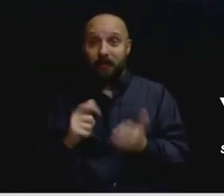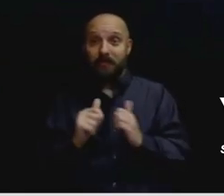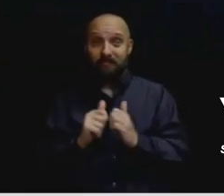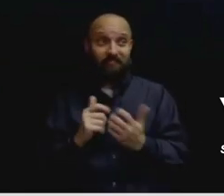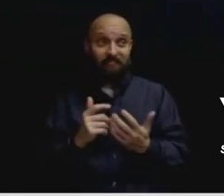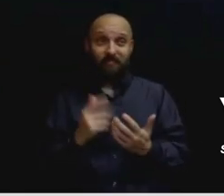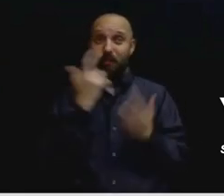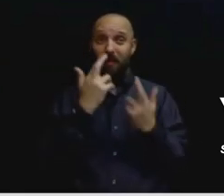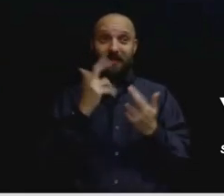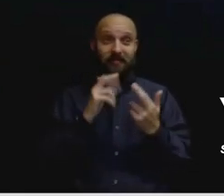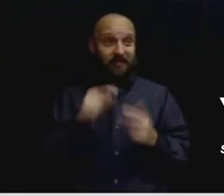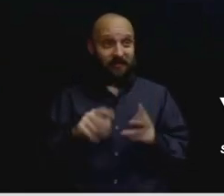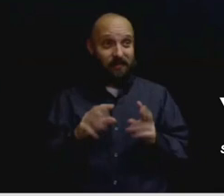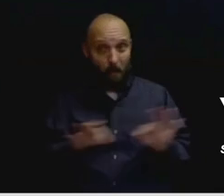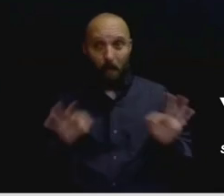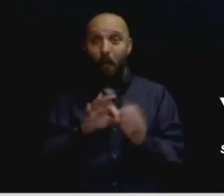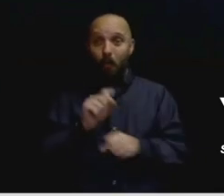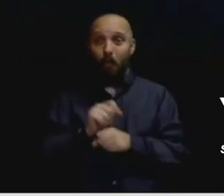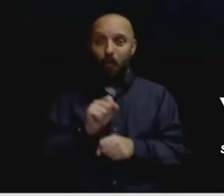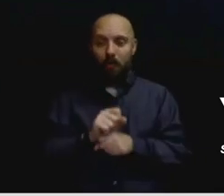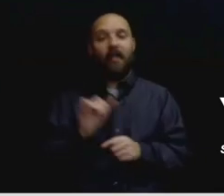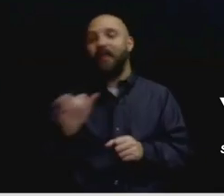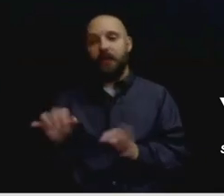is so important.